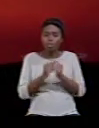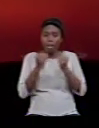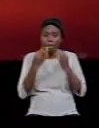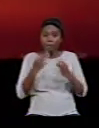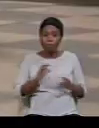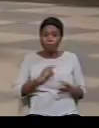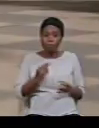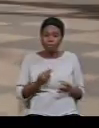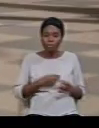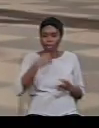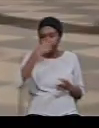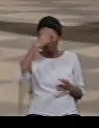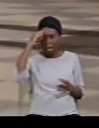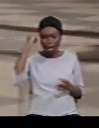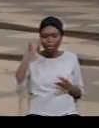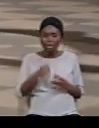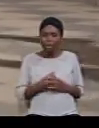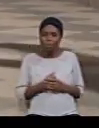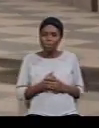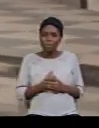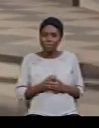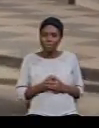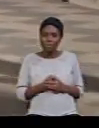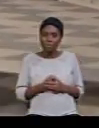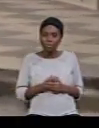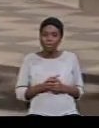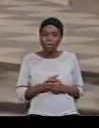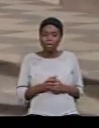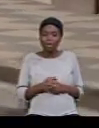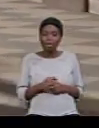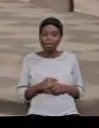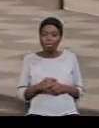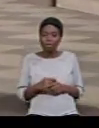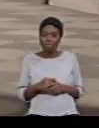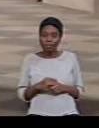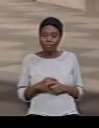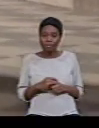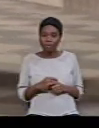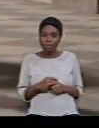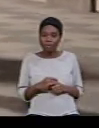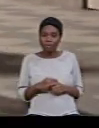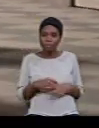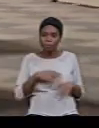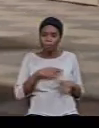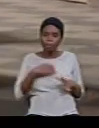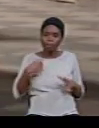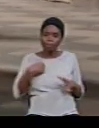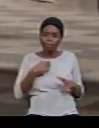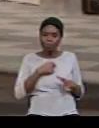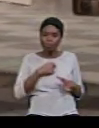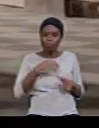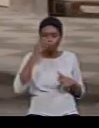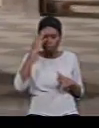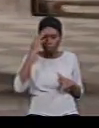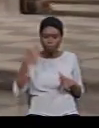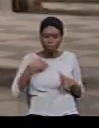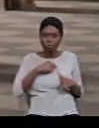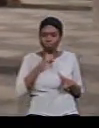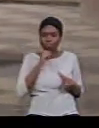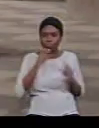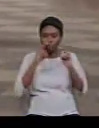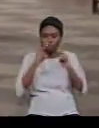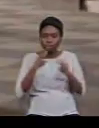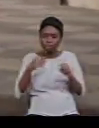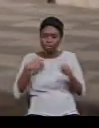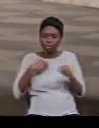the first time when we came, we're so zealous, and we will not look at anything, only run to